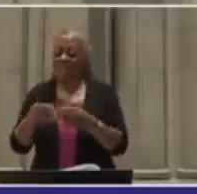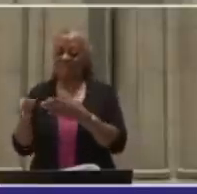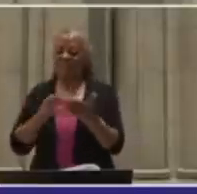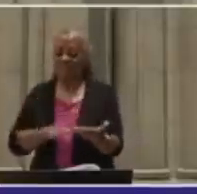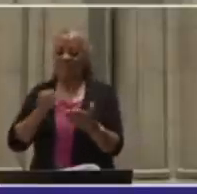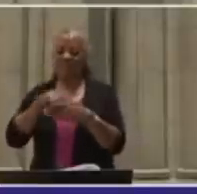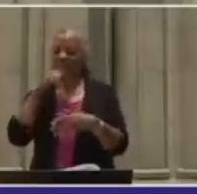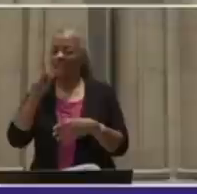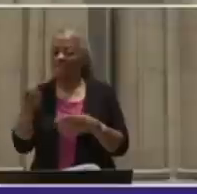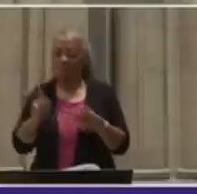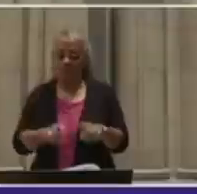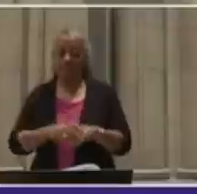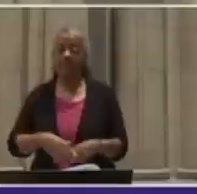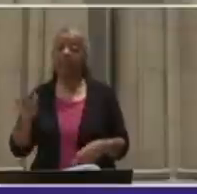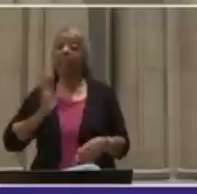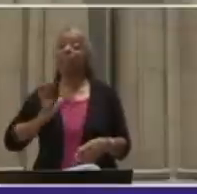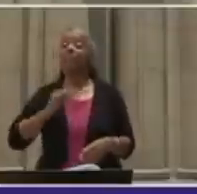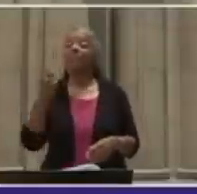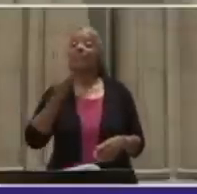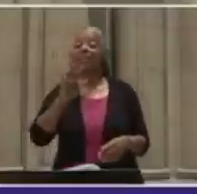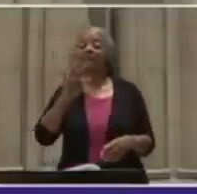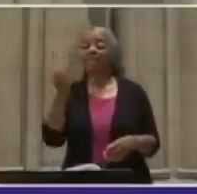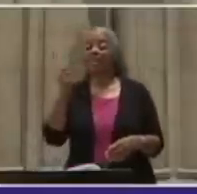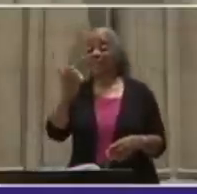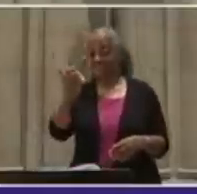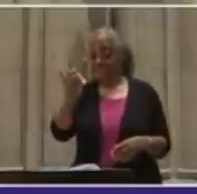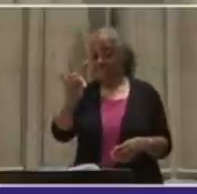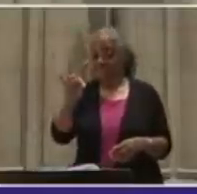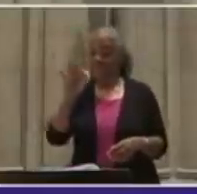didn't have to be. In 1918,